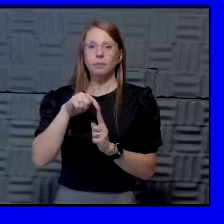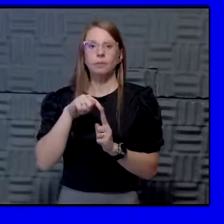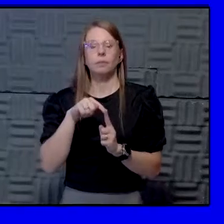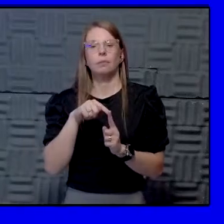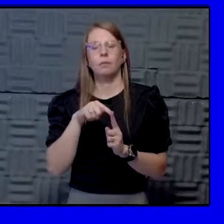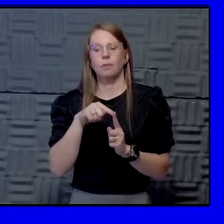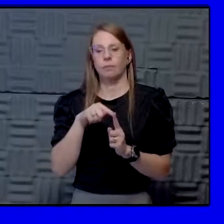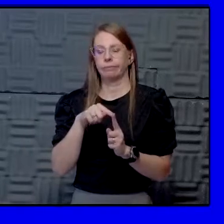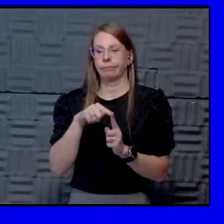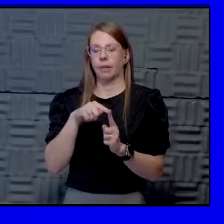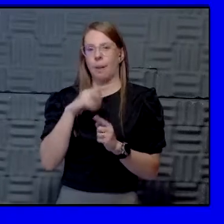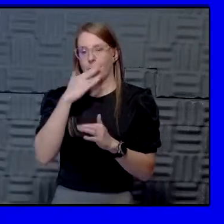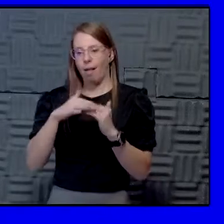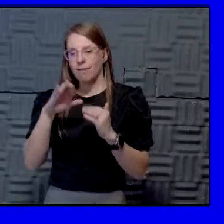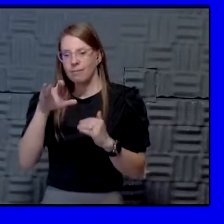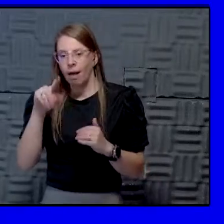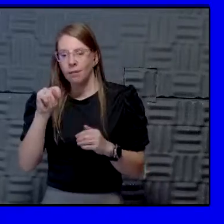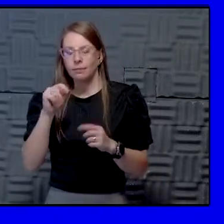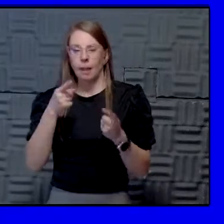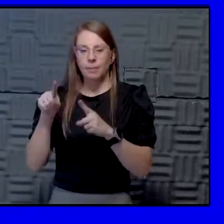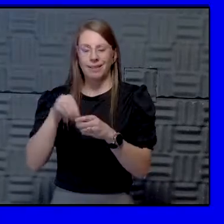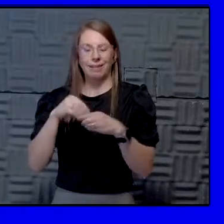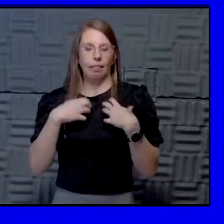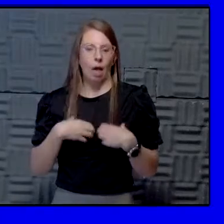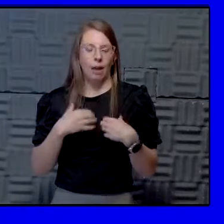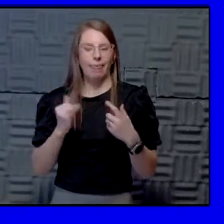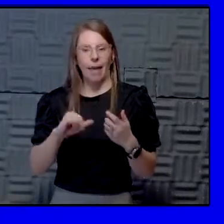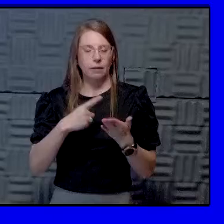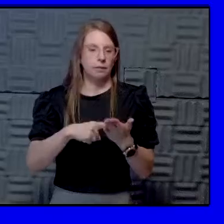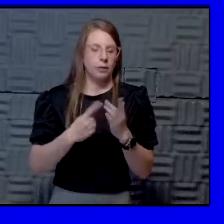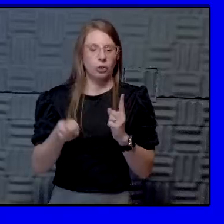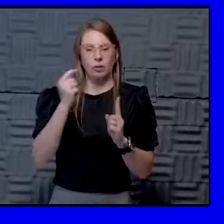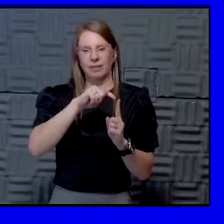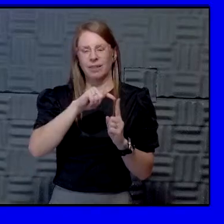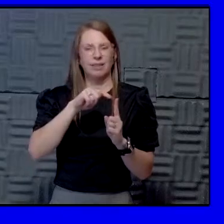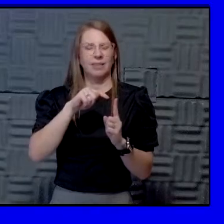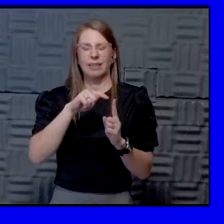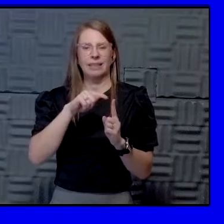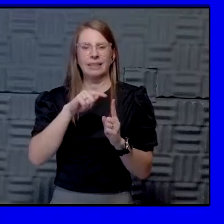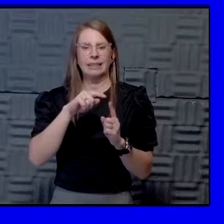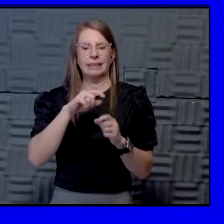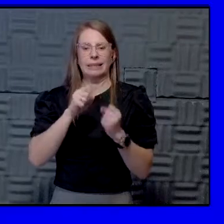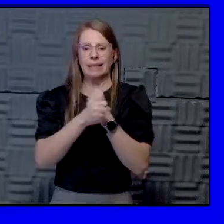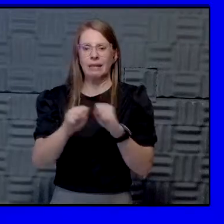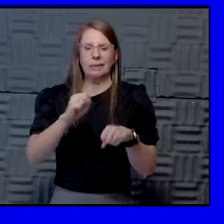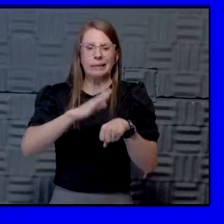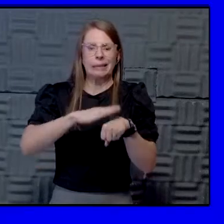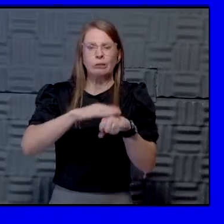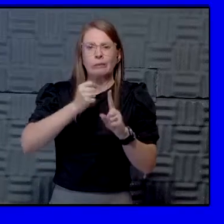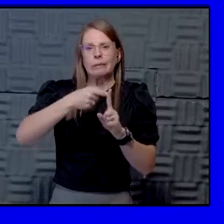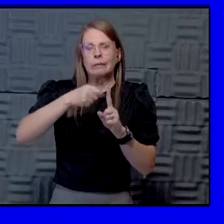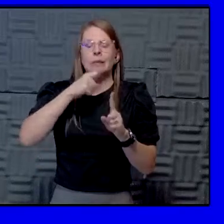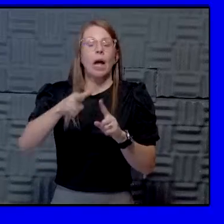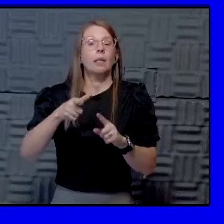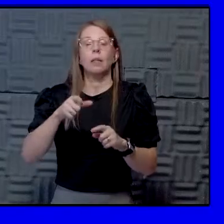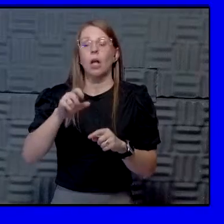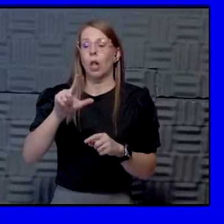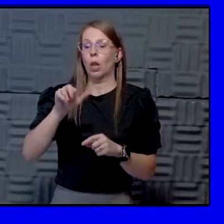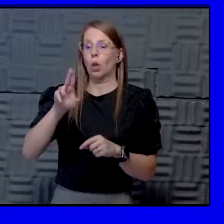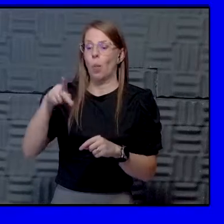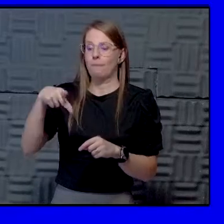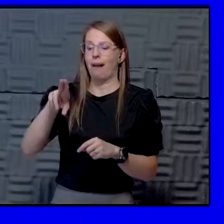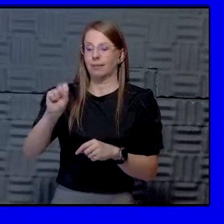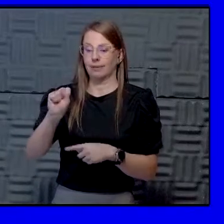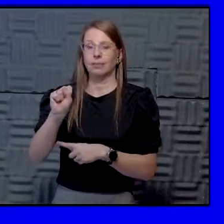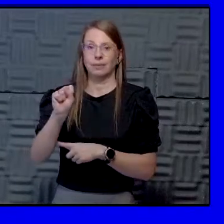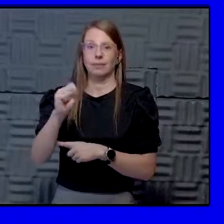diffuse pulmonary emboli or blood clots in the lungs, I don't believe that there's really any safety signals about that. And we know lupus is